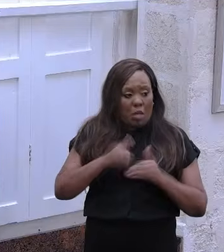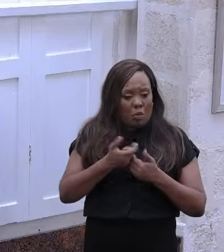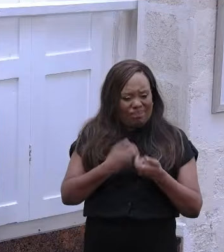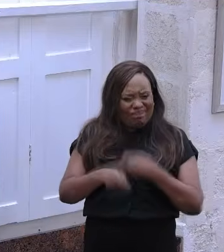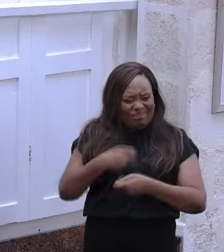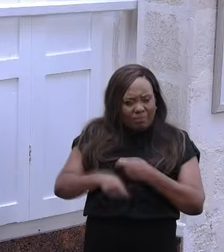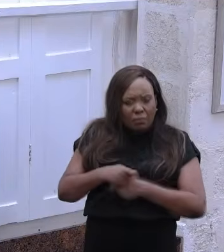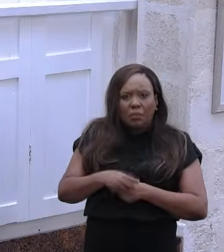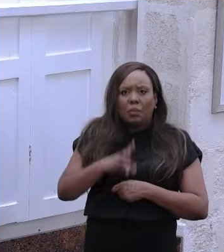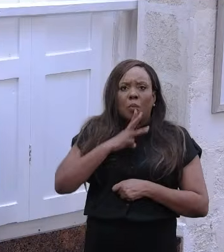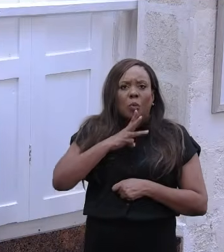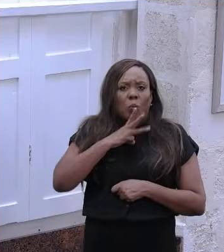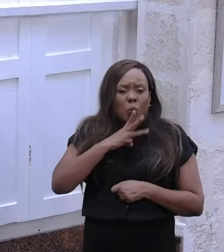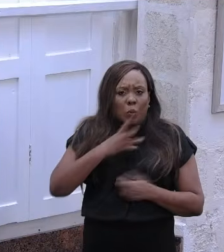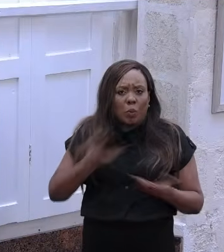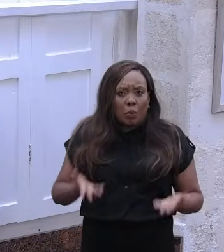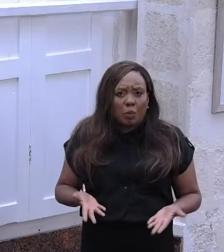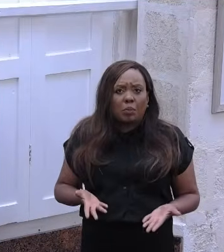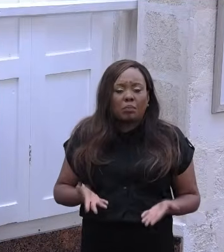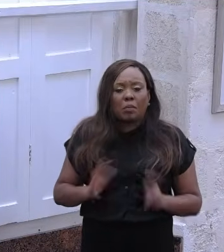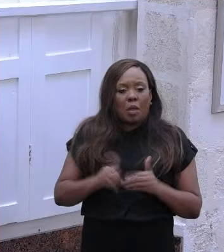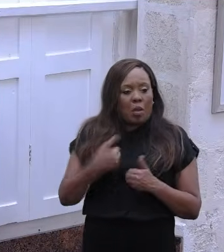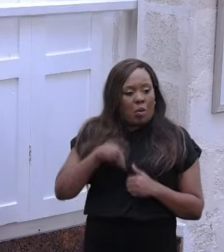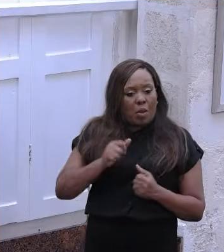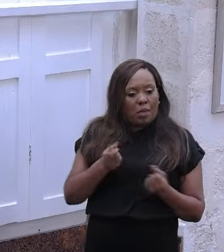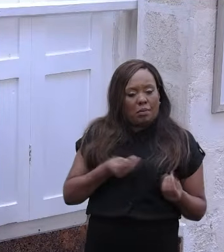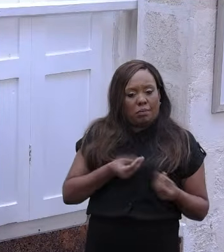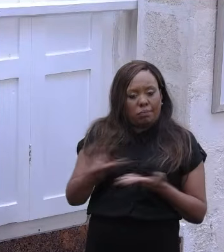of distributing water